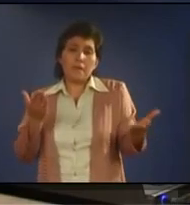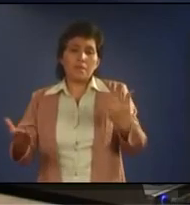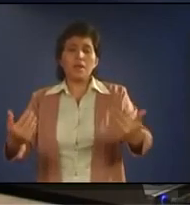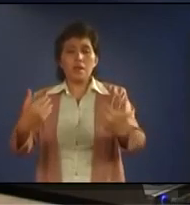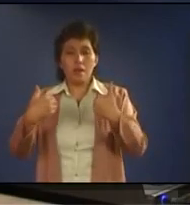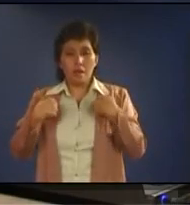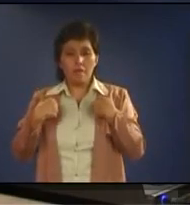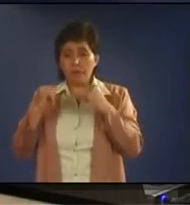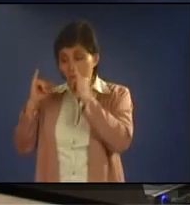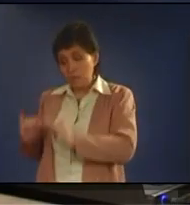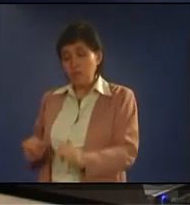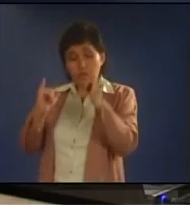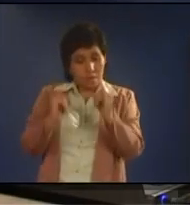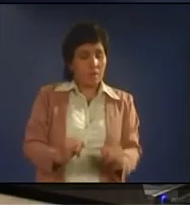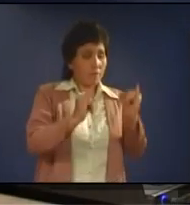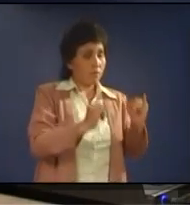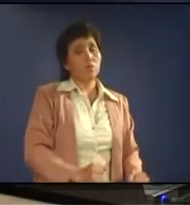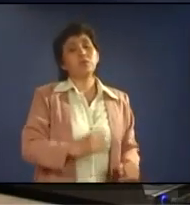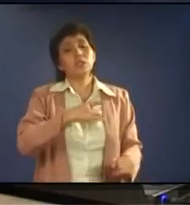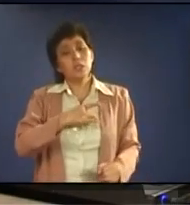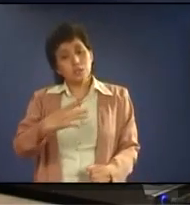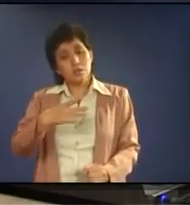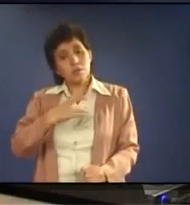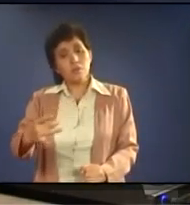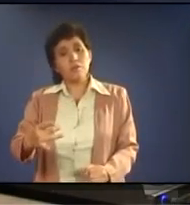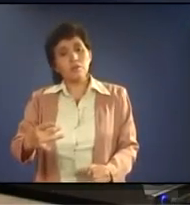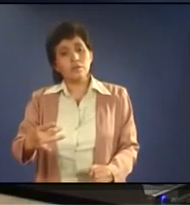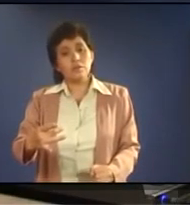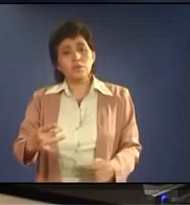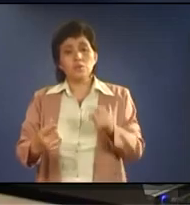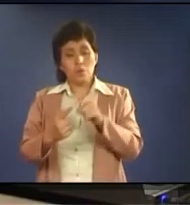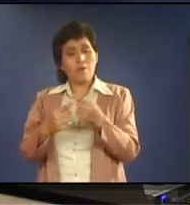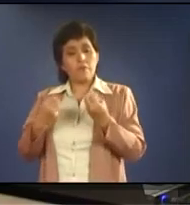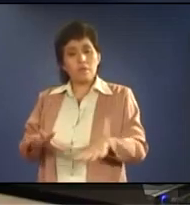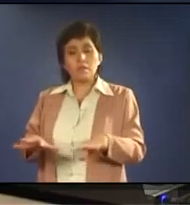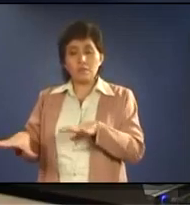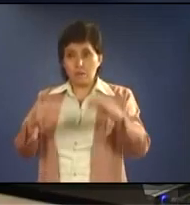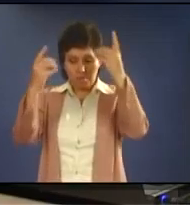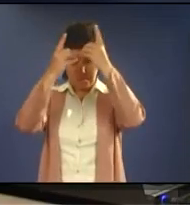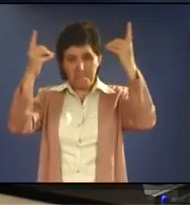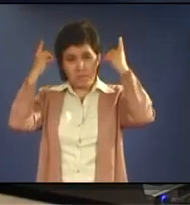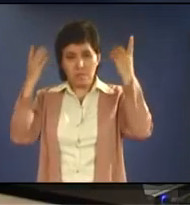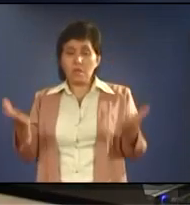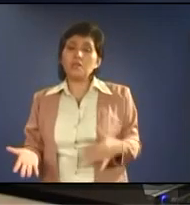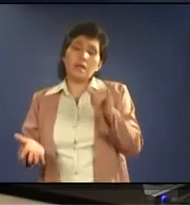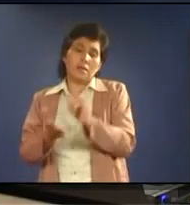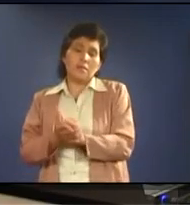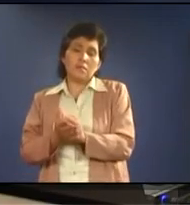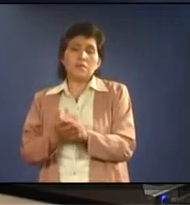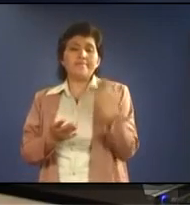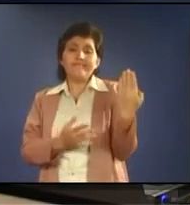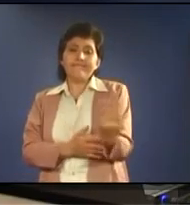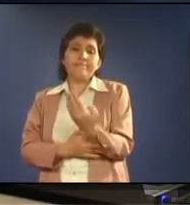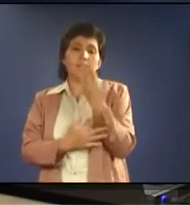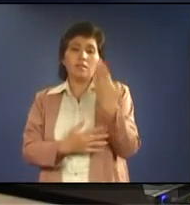their individual interest, which is to finish their degrees. But that is the common goal. We look in